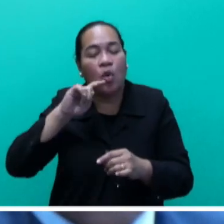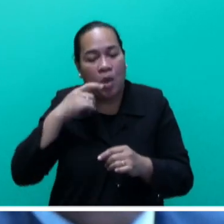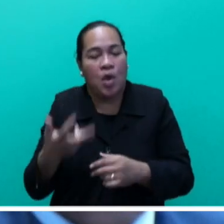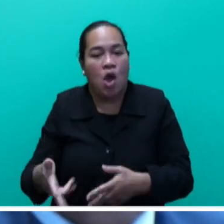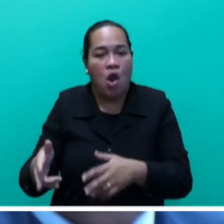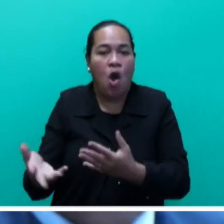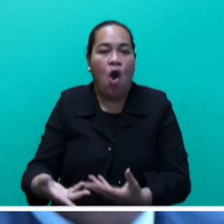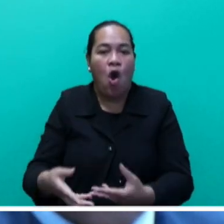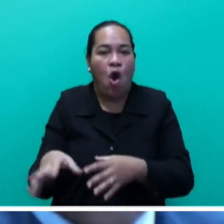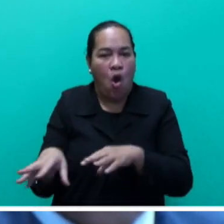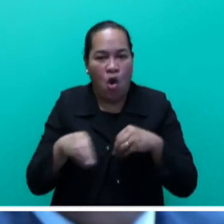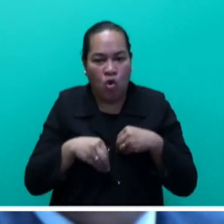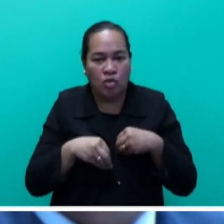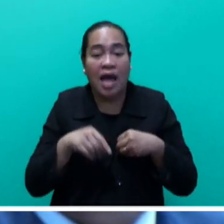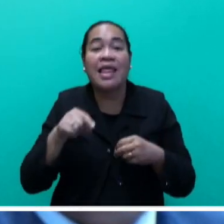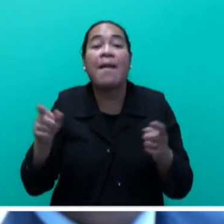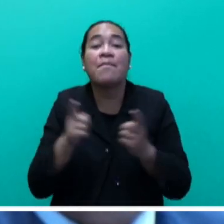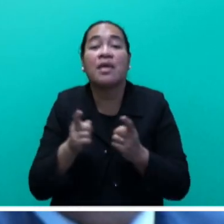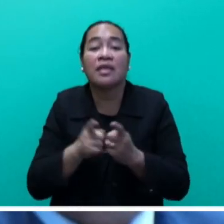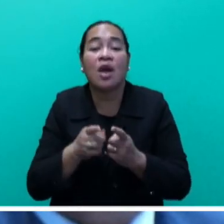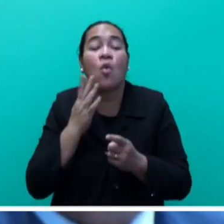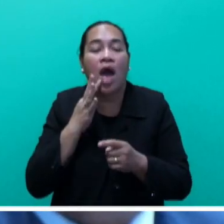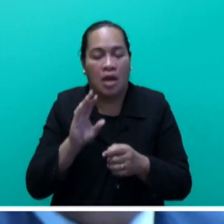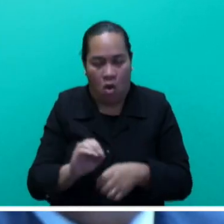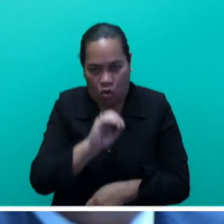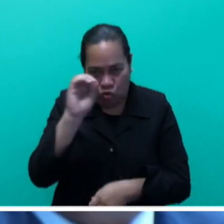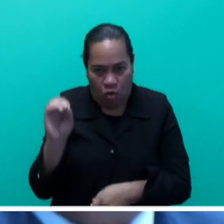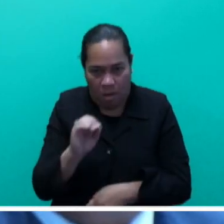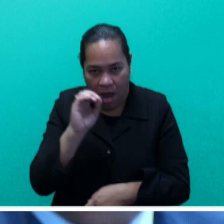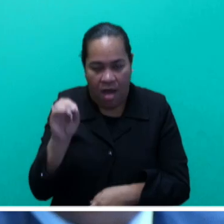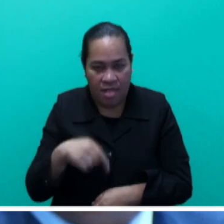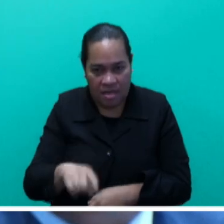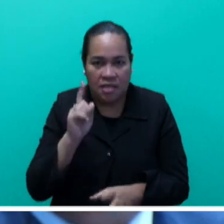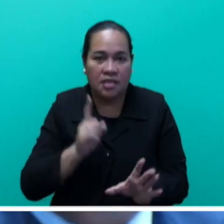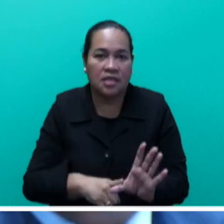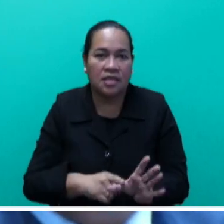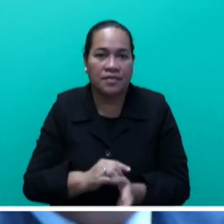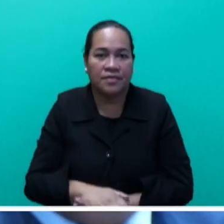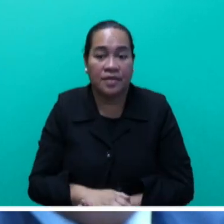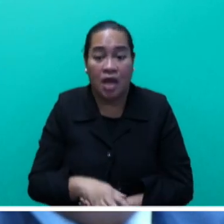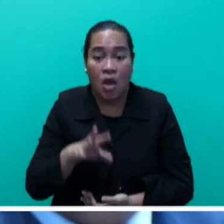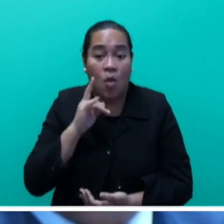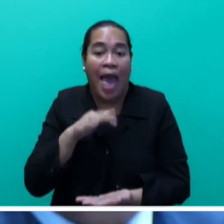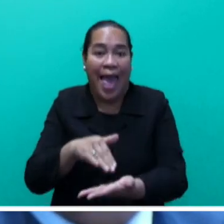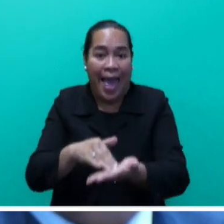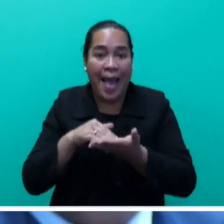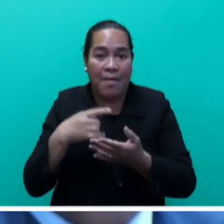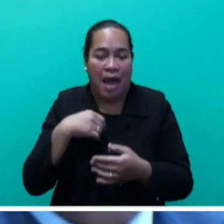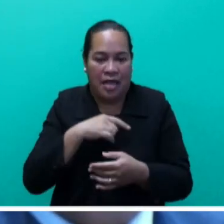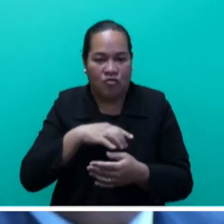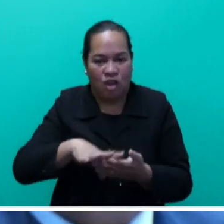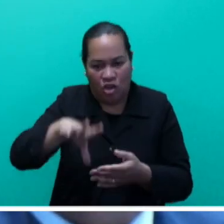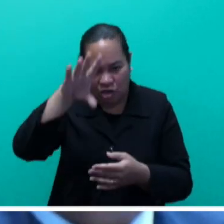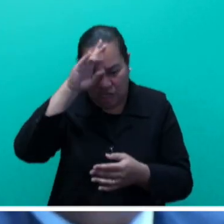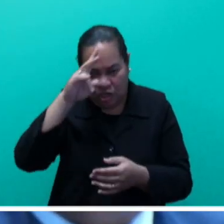Productivity Organization meeting in Fiji in October 2024. And this is going to help us with education and